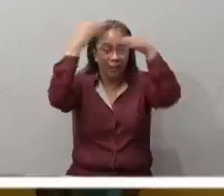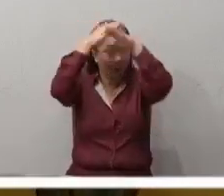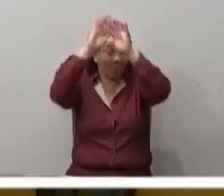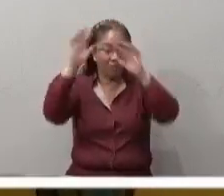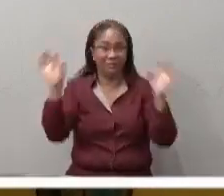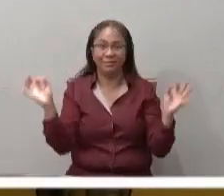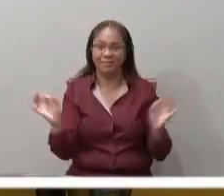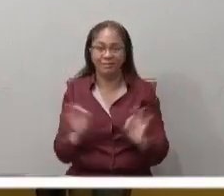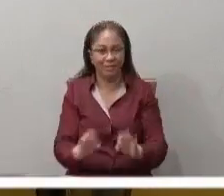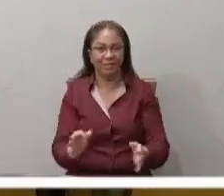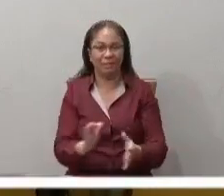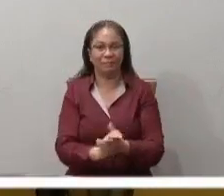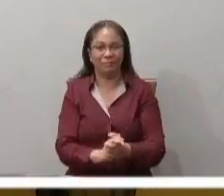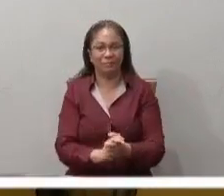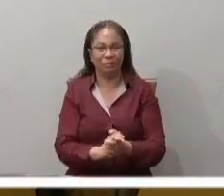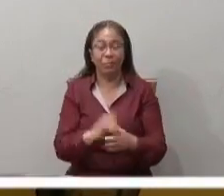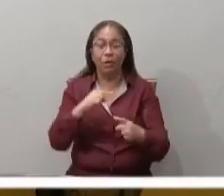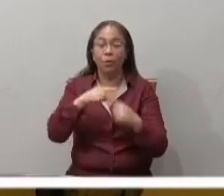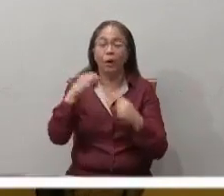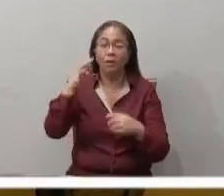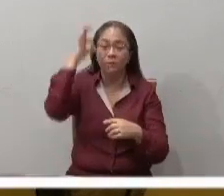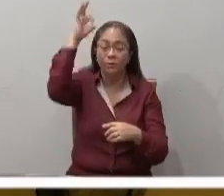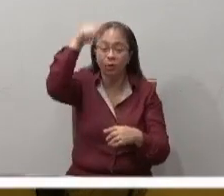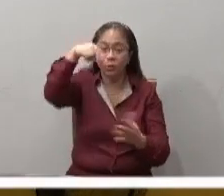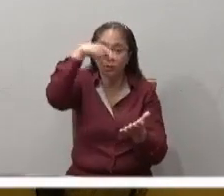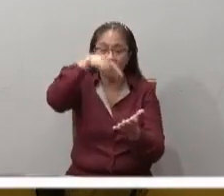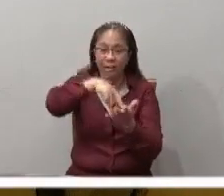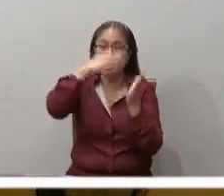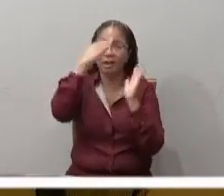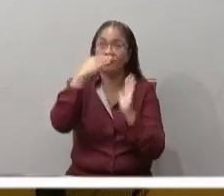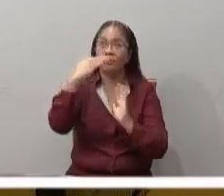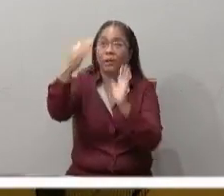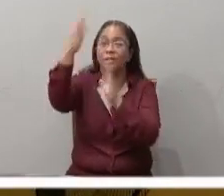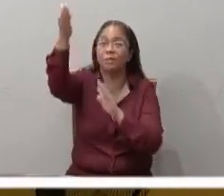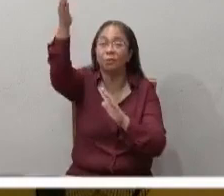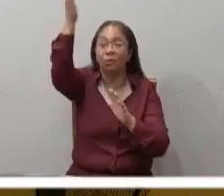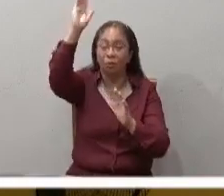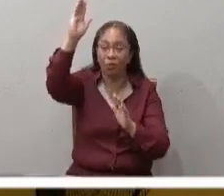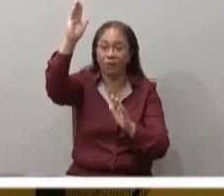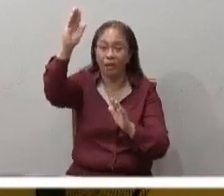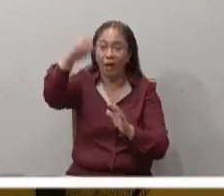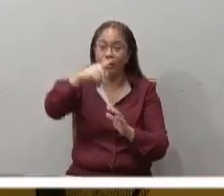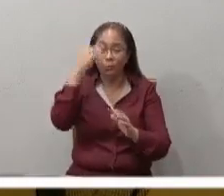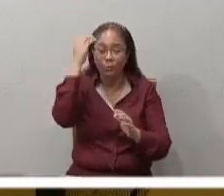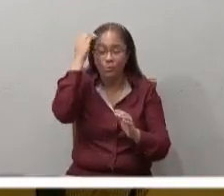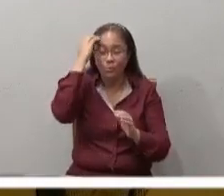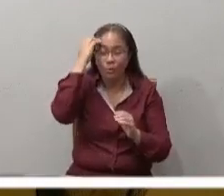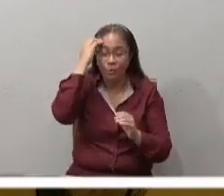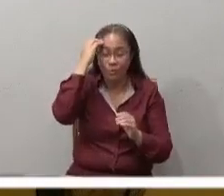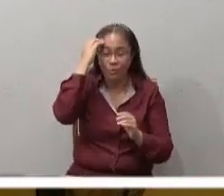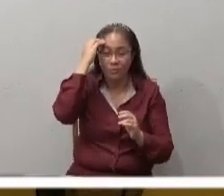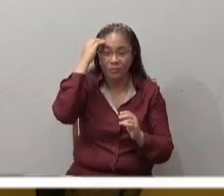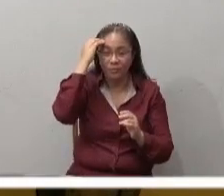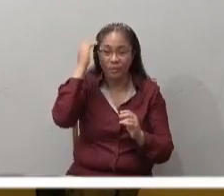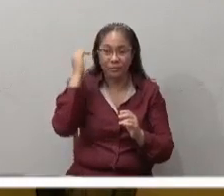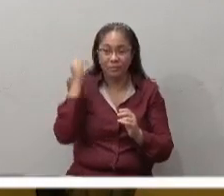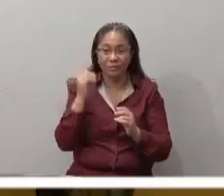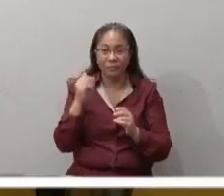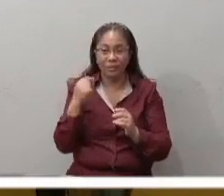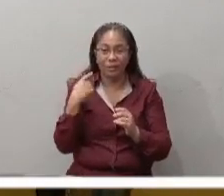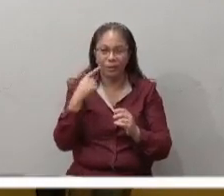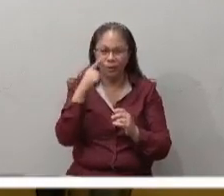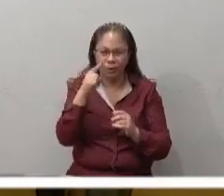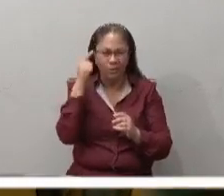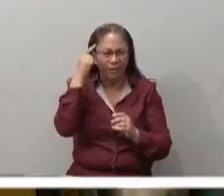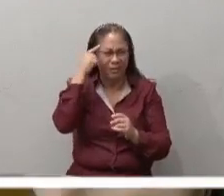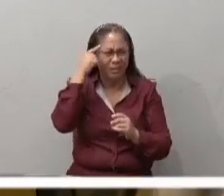comparison of when you stand before your God and you know God as God really is. You look